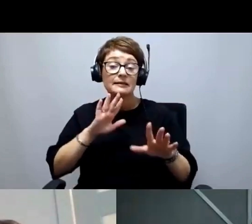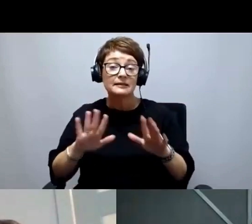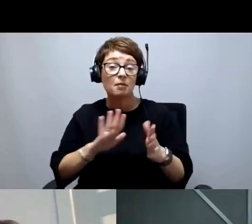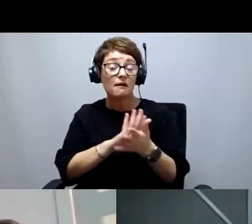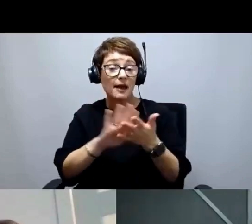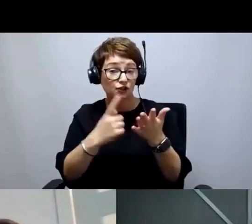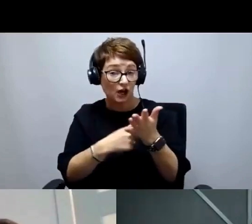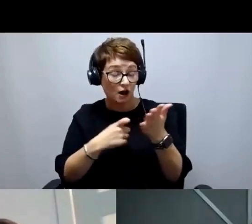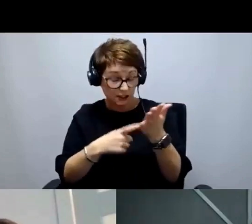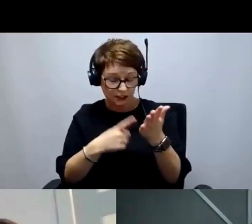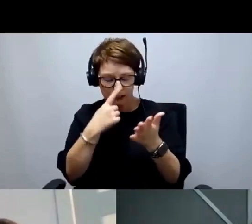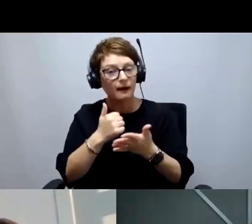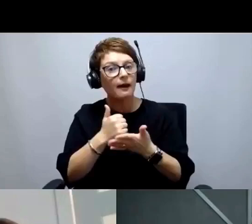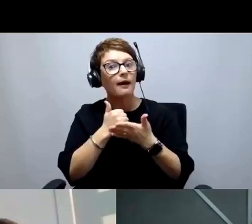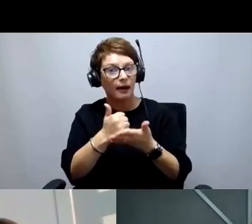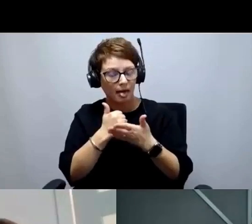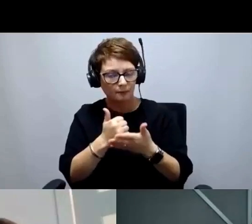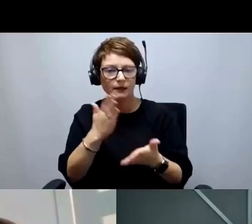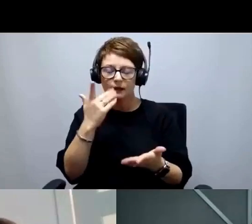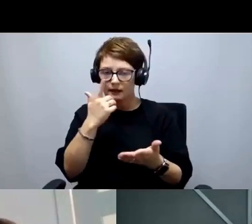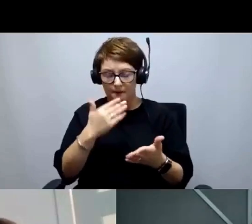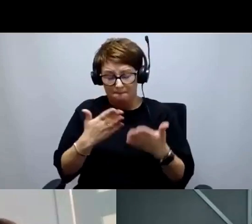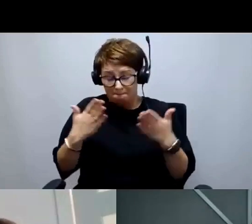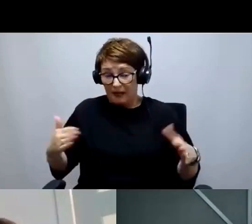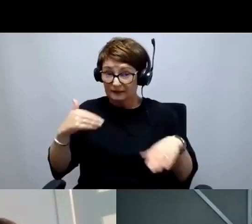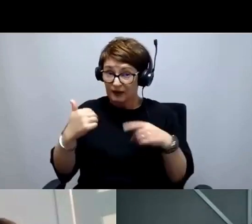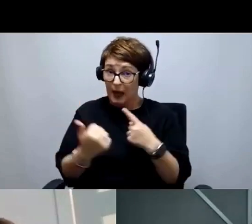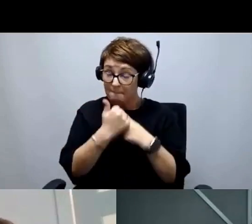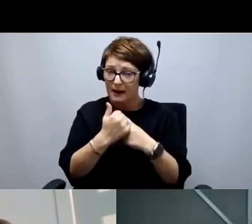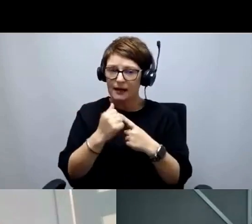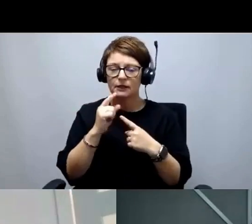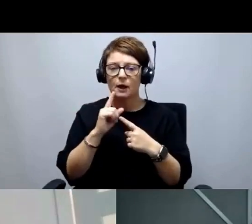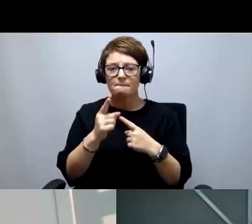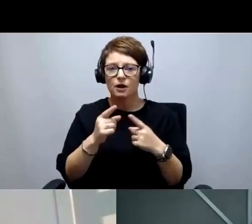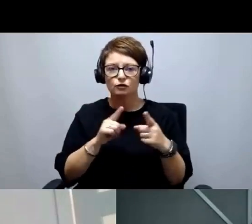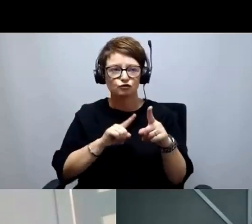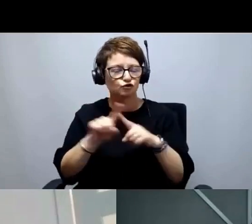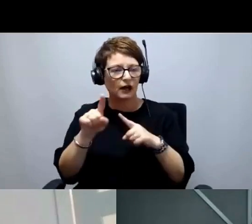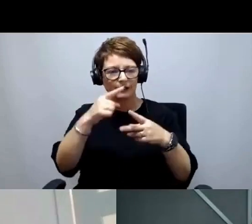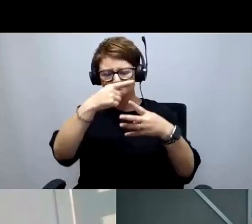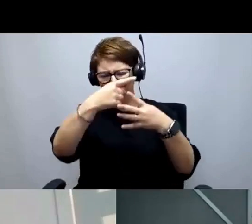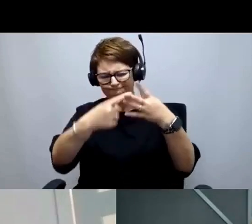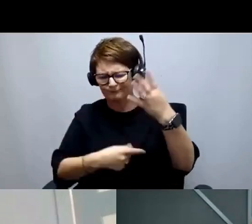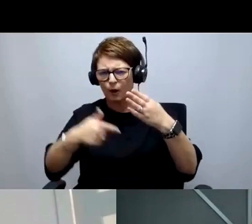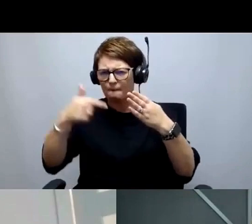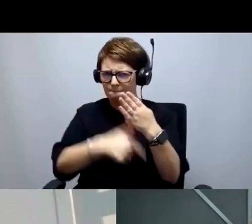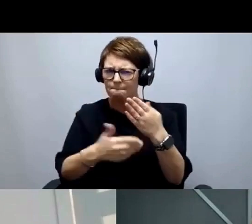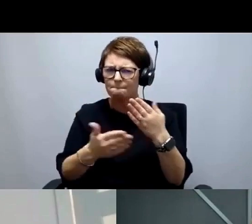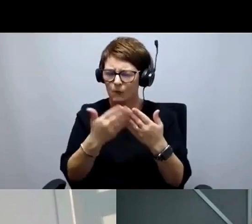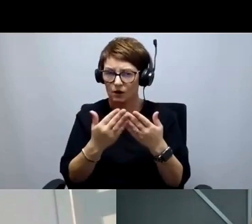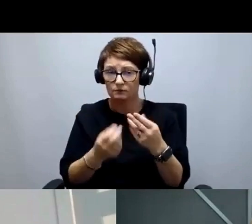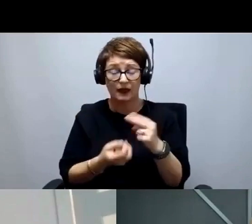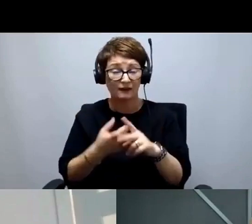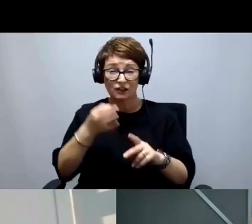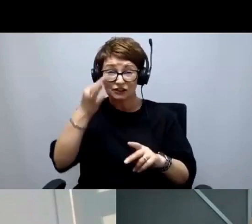it has a big impact, but we have to do all of the things we've talked about today. It's not just about hormones, because if it was just about hormones, then